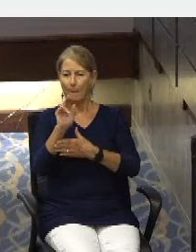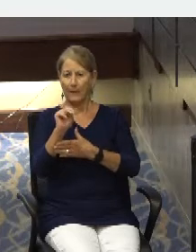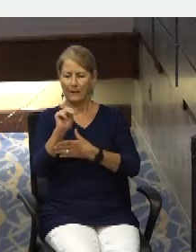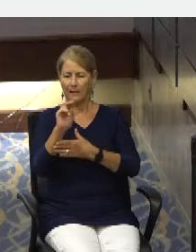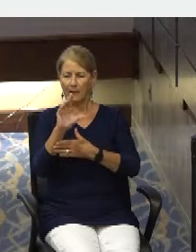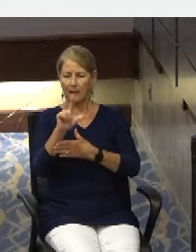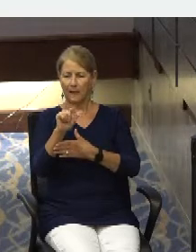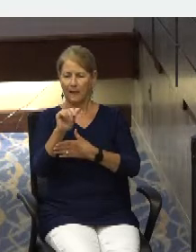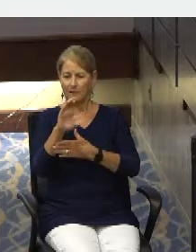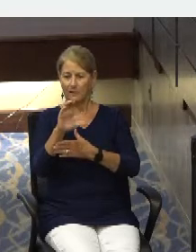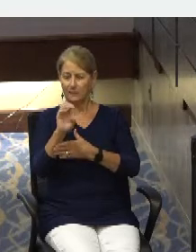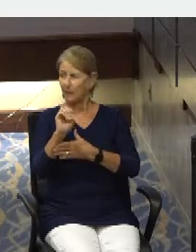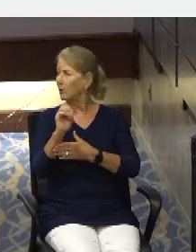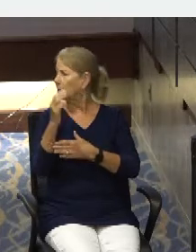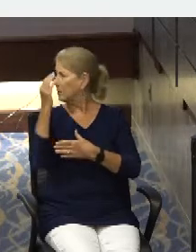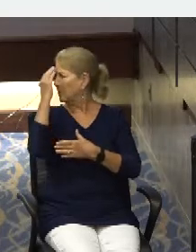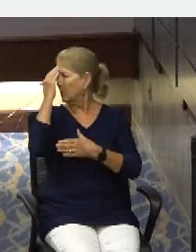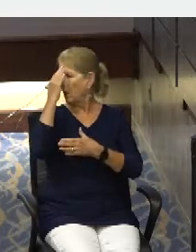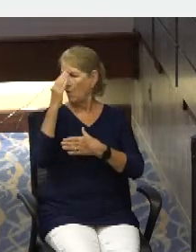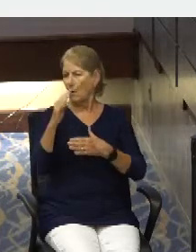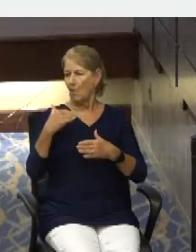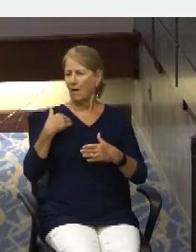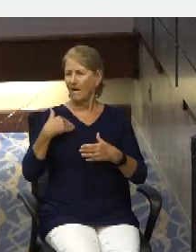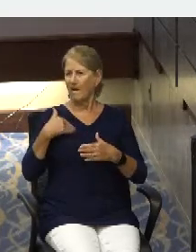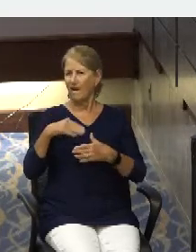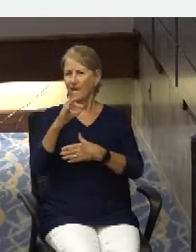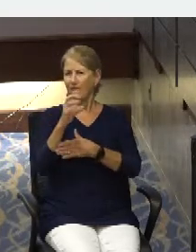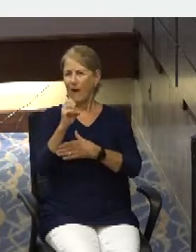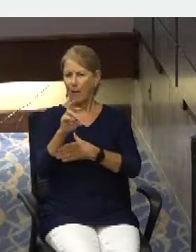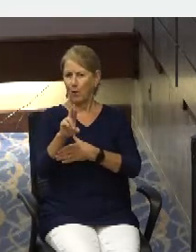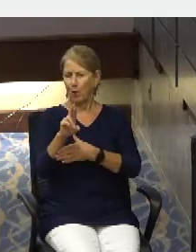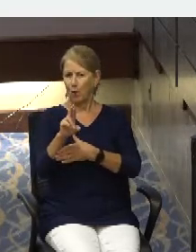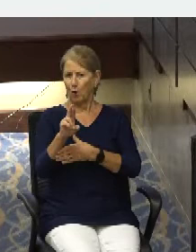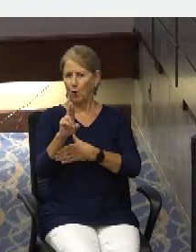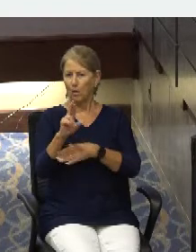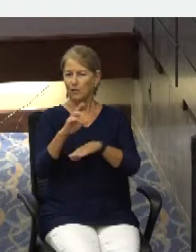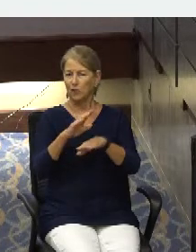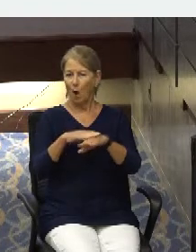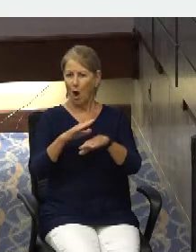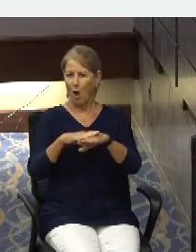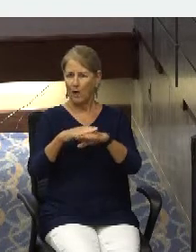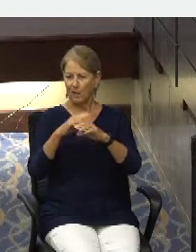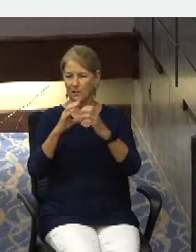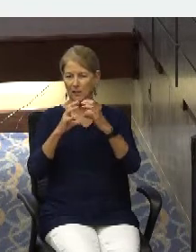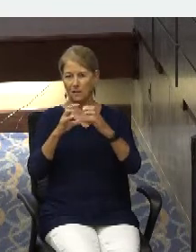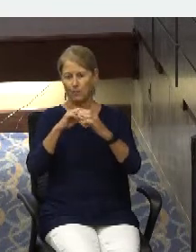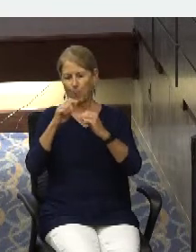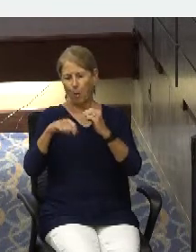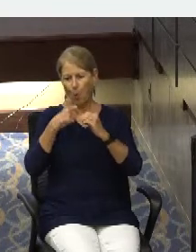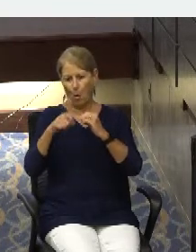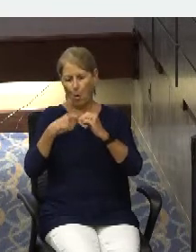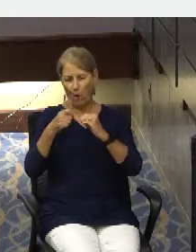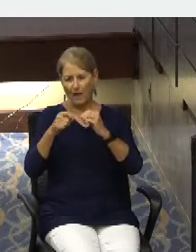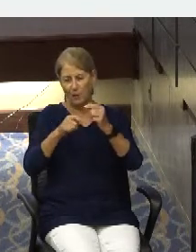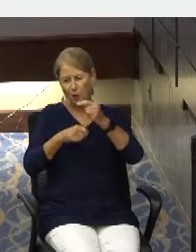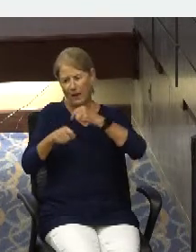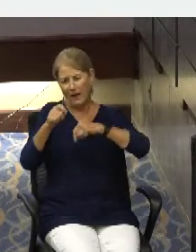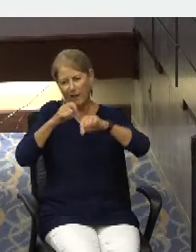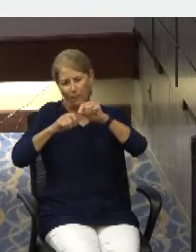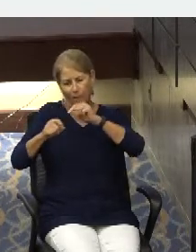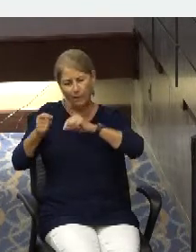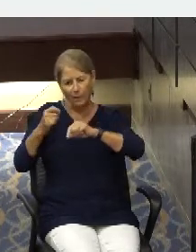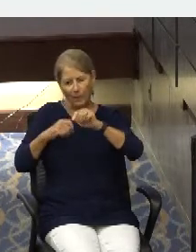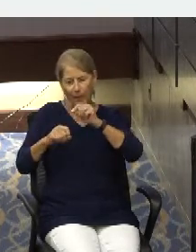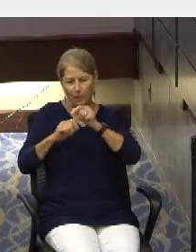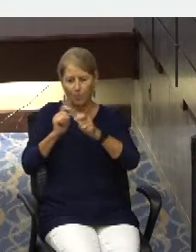lace. So it's, the fibers are on some sort of a spool, and you sort of weave them around and braid